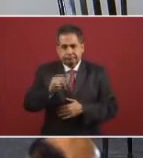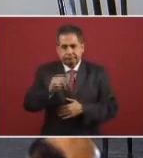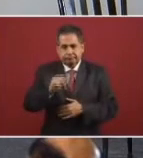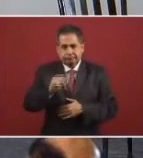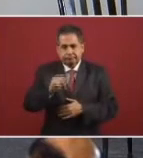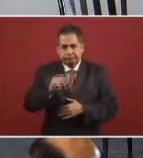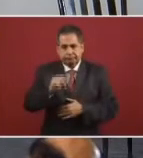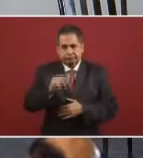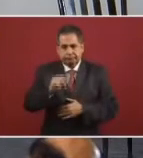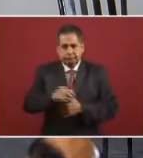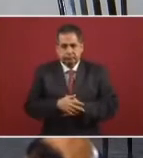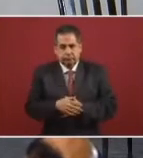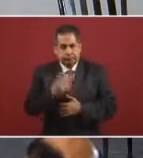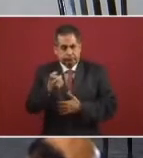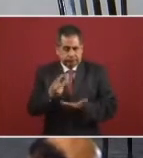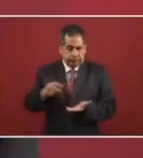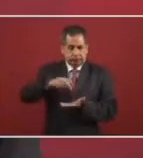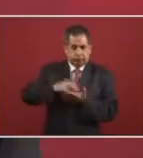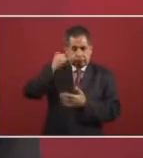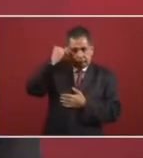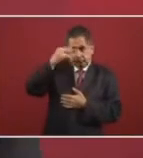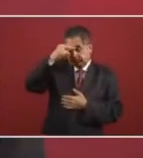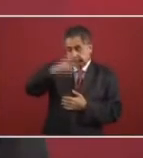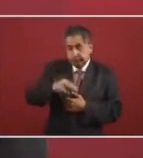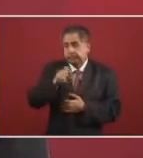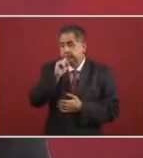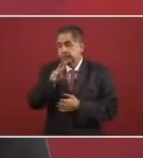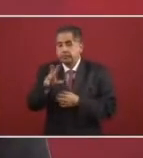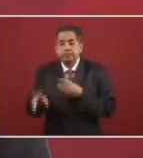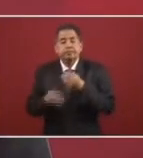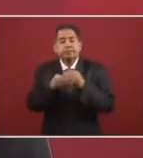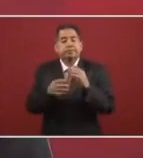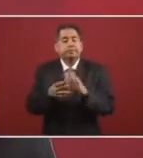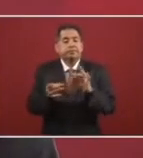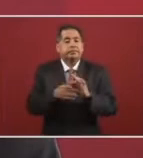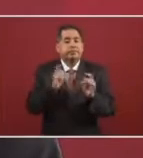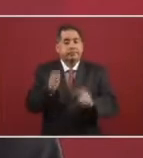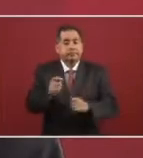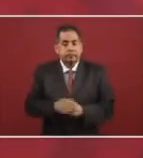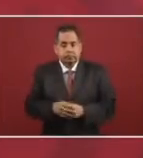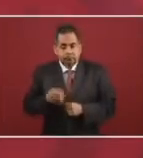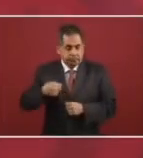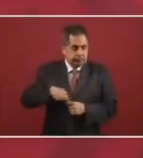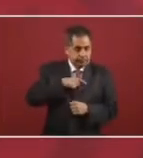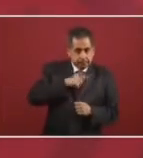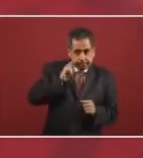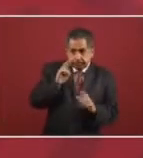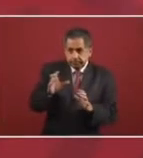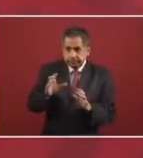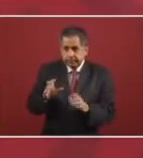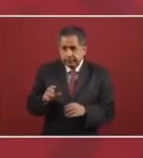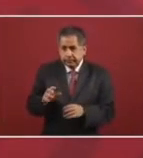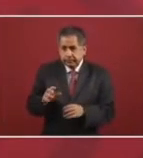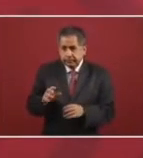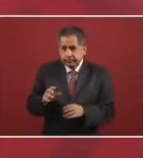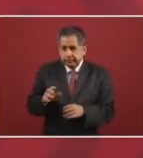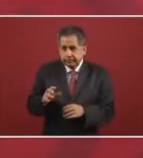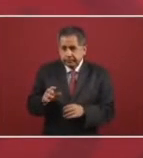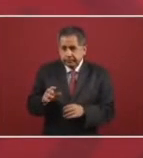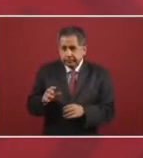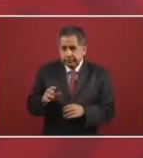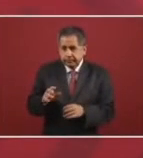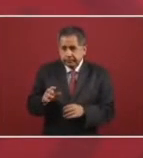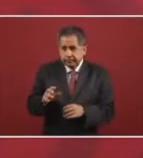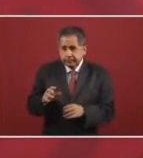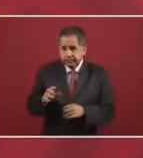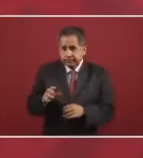position that Mexico takes. Y además agregaría yo que estamos muy atentos porque tenemos 10,000 con... And